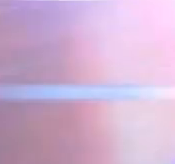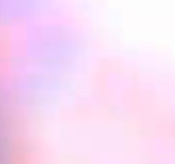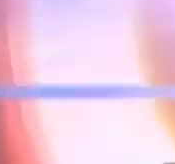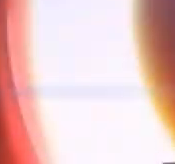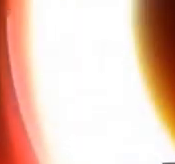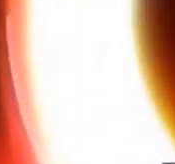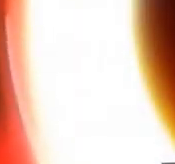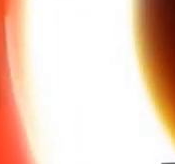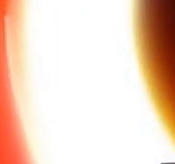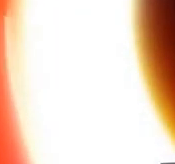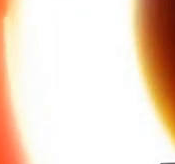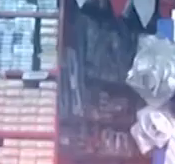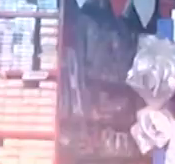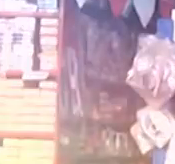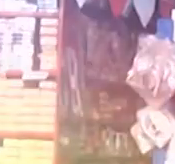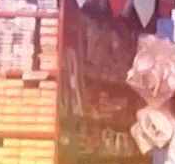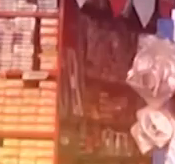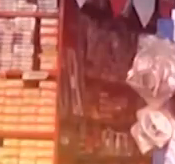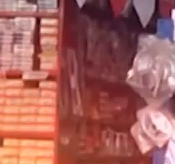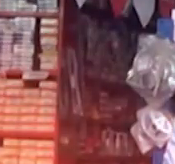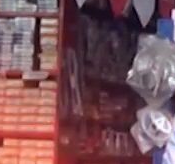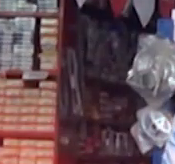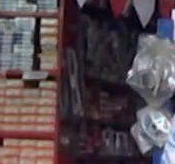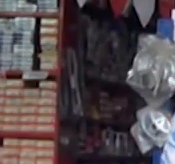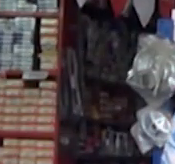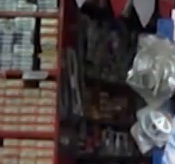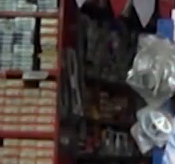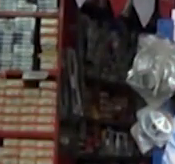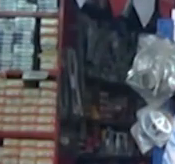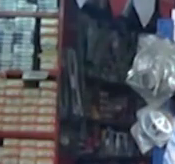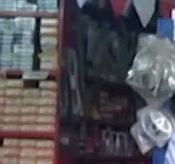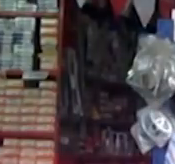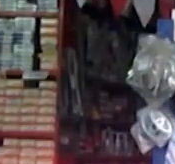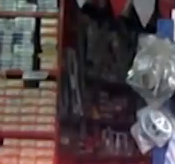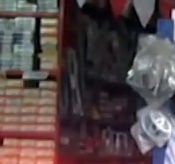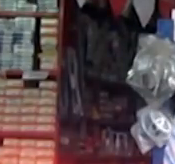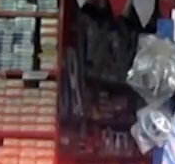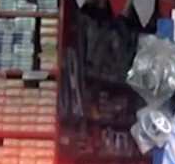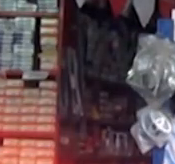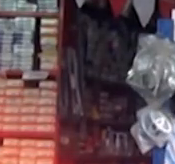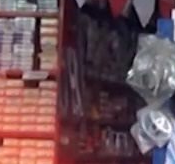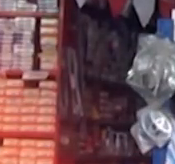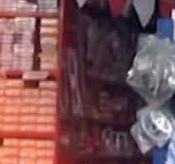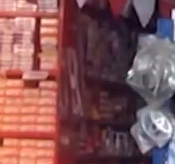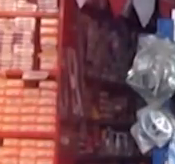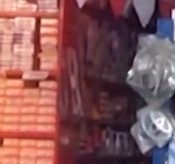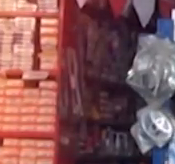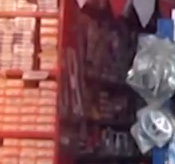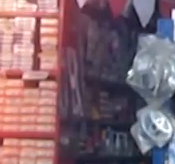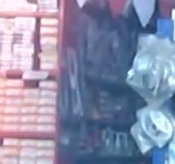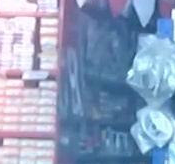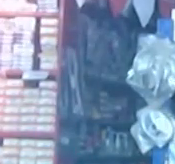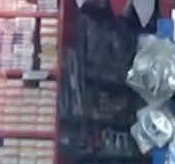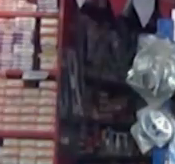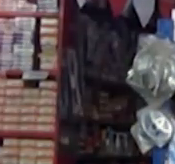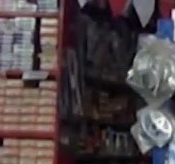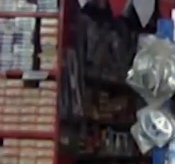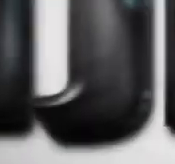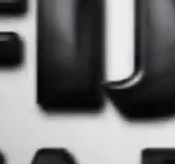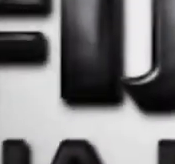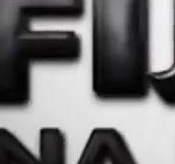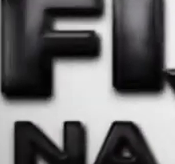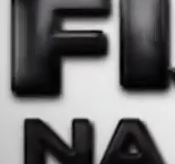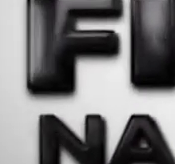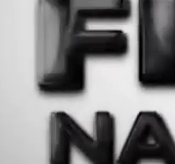Pula nadang go approach lang karse, go erkraki. Radio Fiji One, nandomo